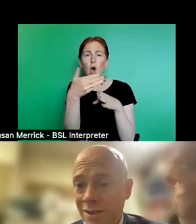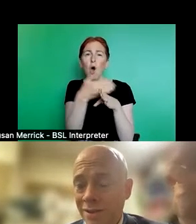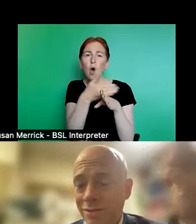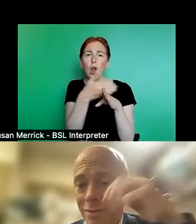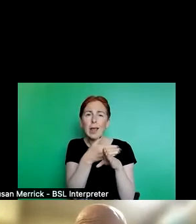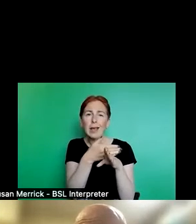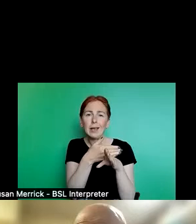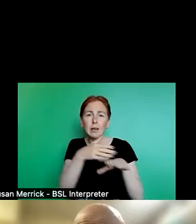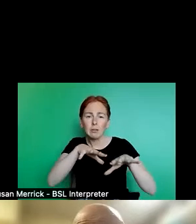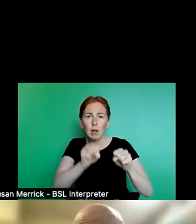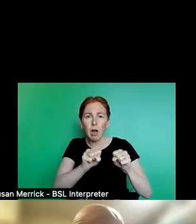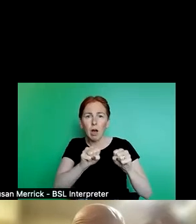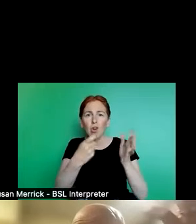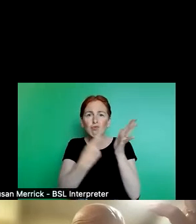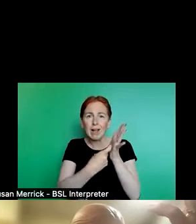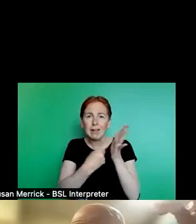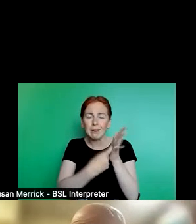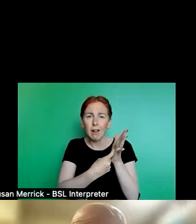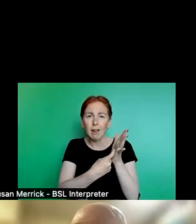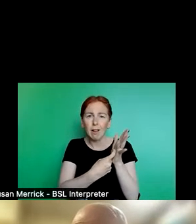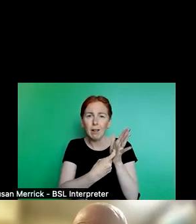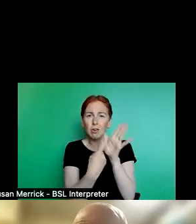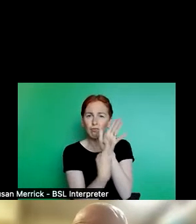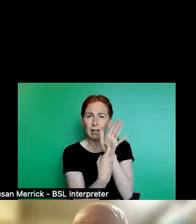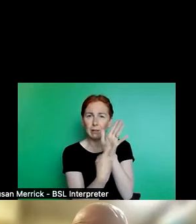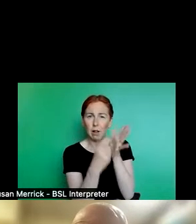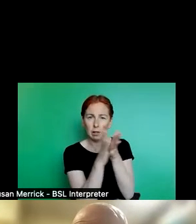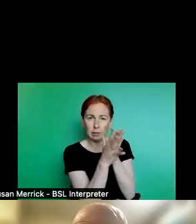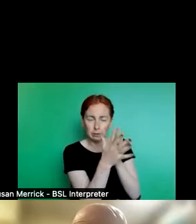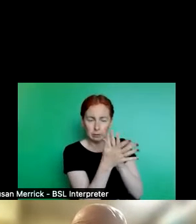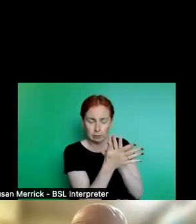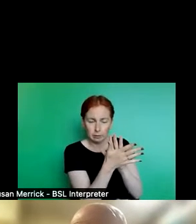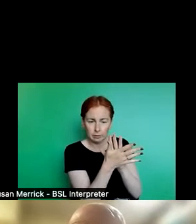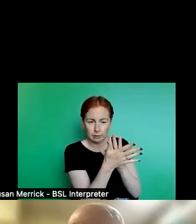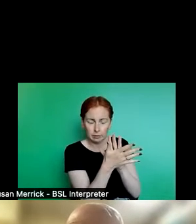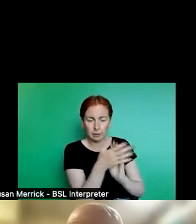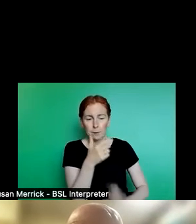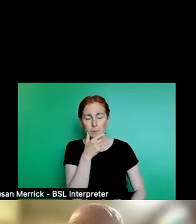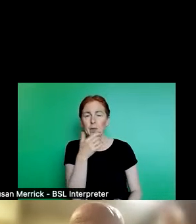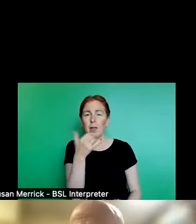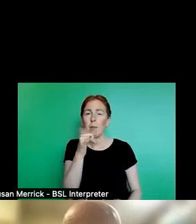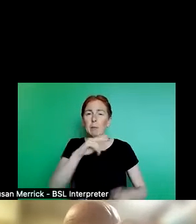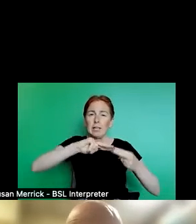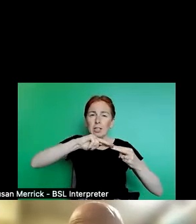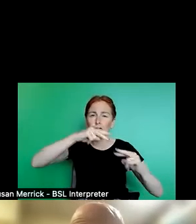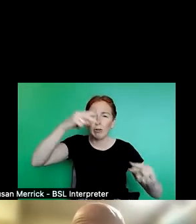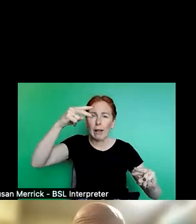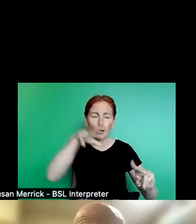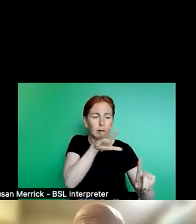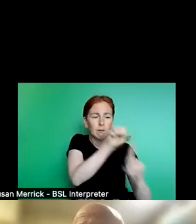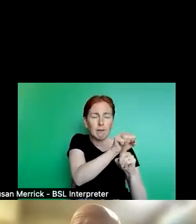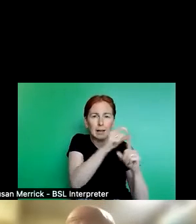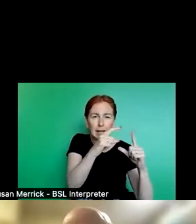one pathogenic variant in USH1, let's say in myosin 7A or one of the USH1